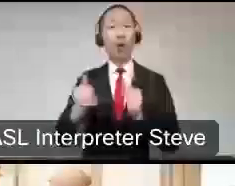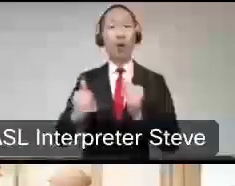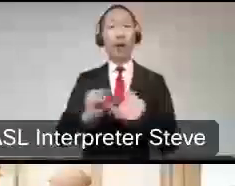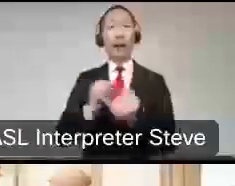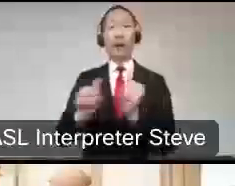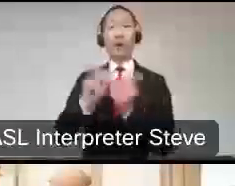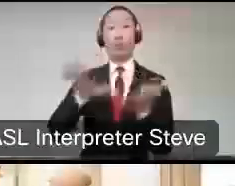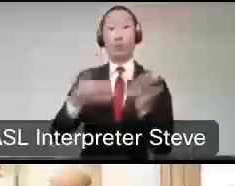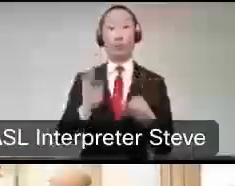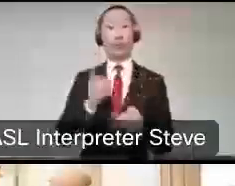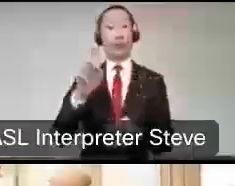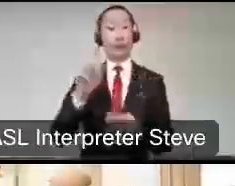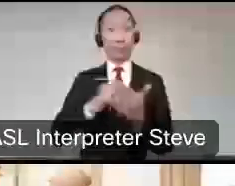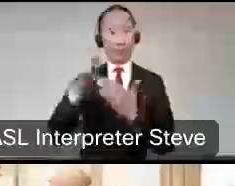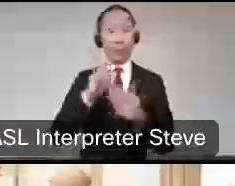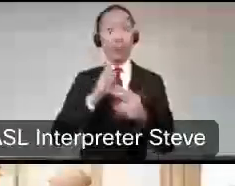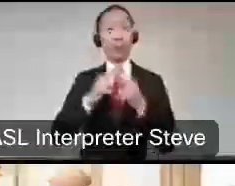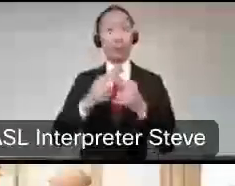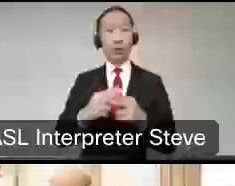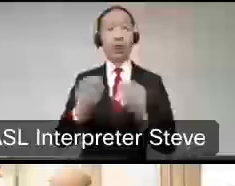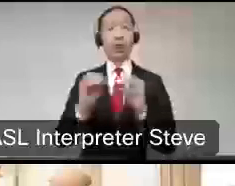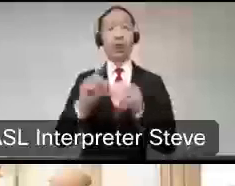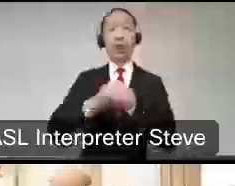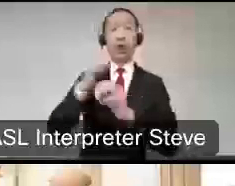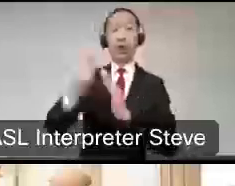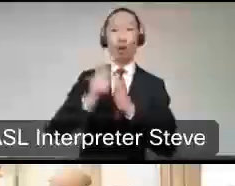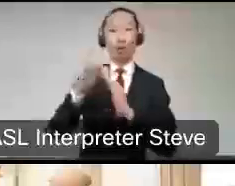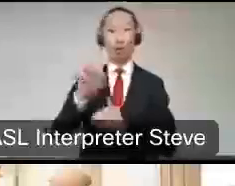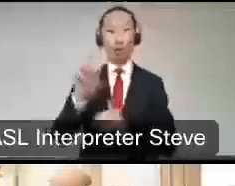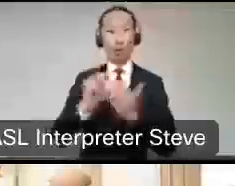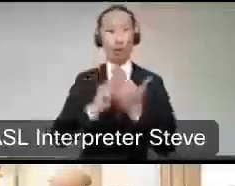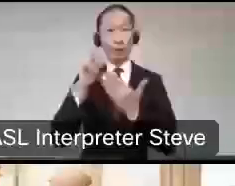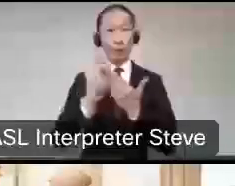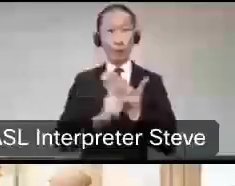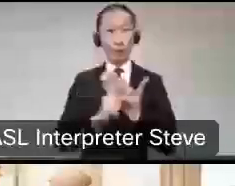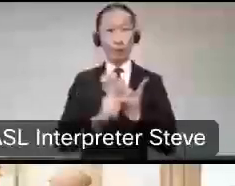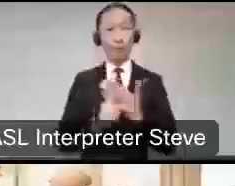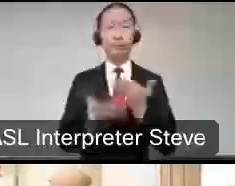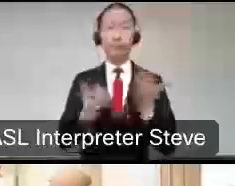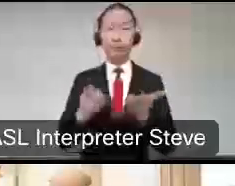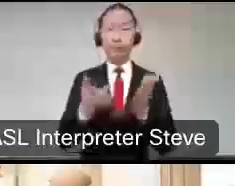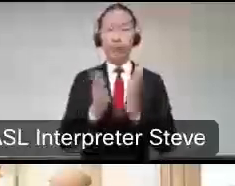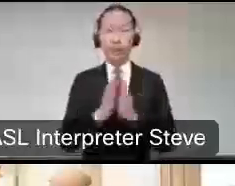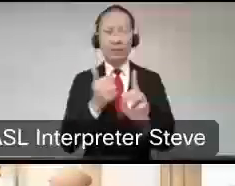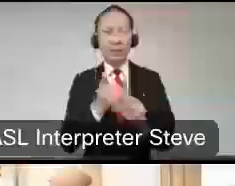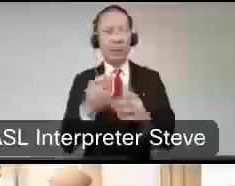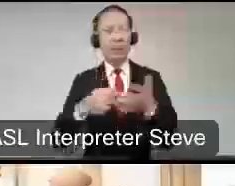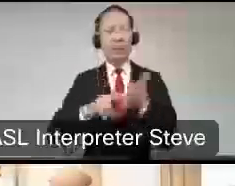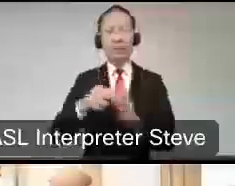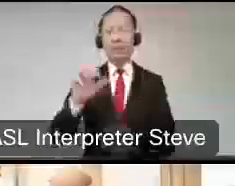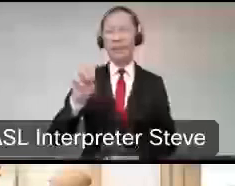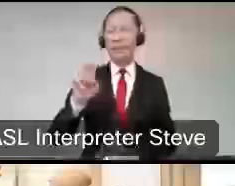disability program is what would be considered more of a long-term disability program. And you might be asking yourself, what is substantial